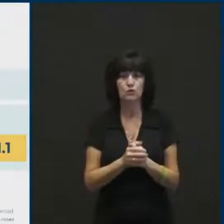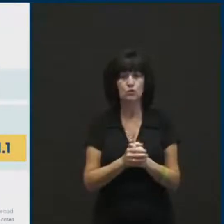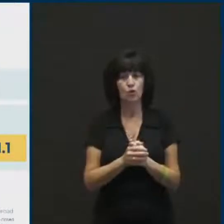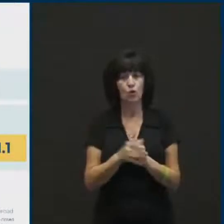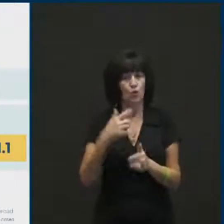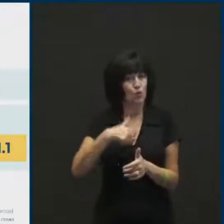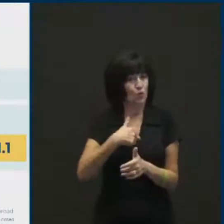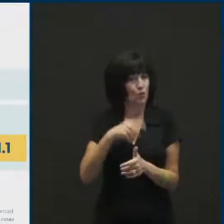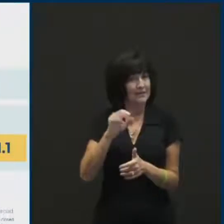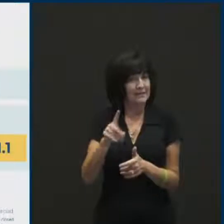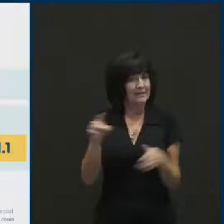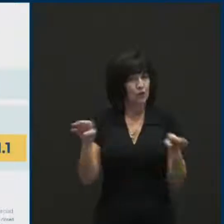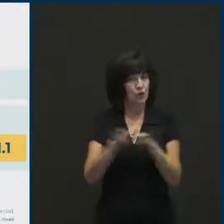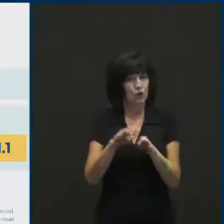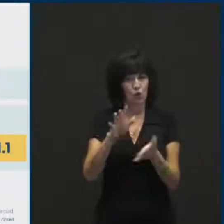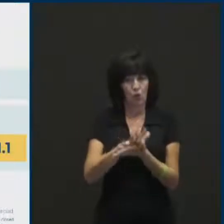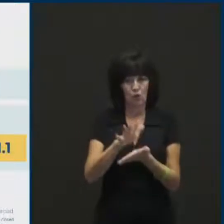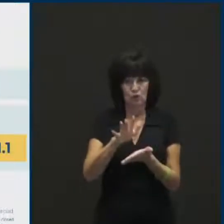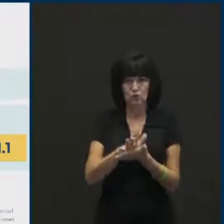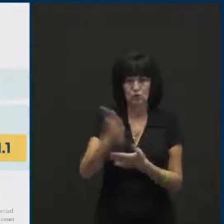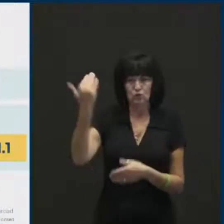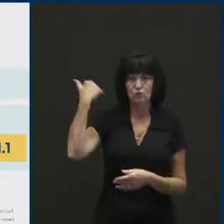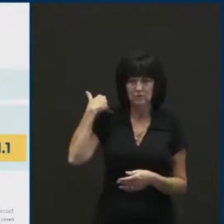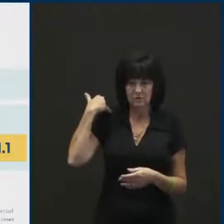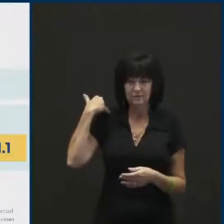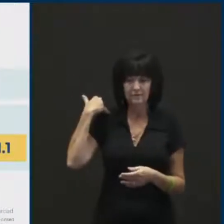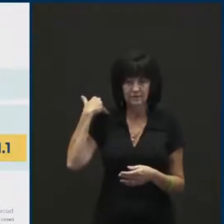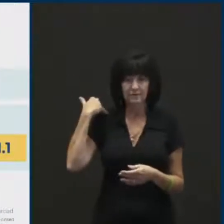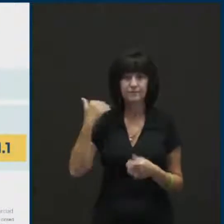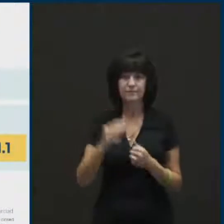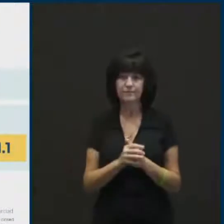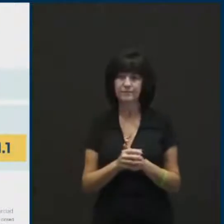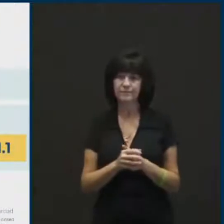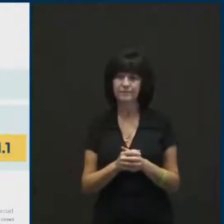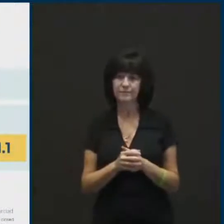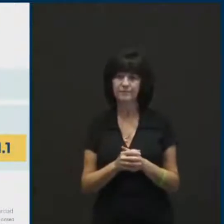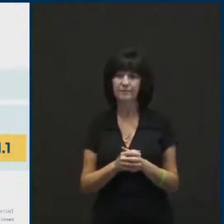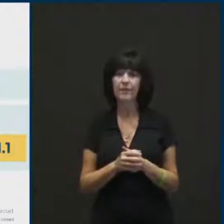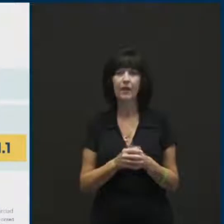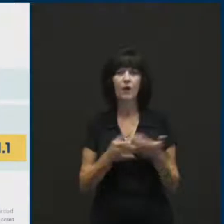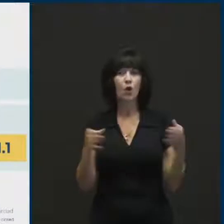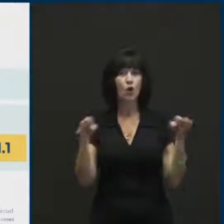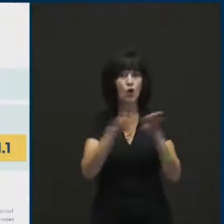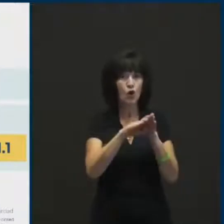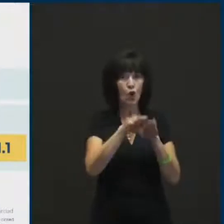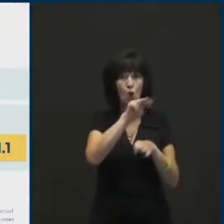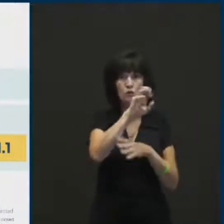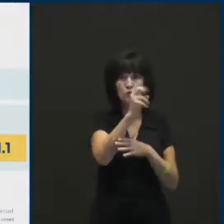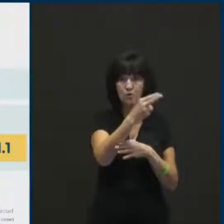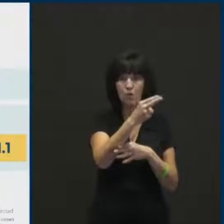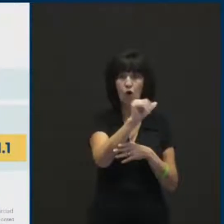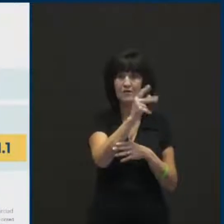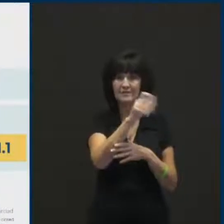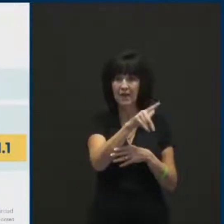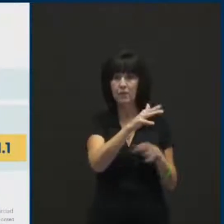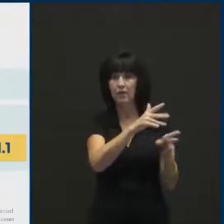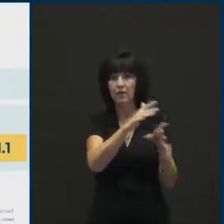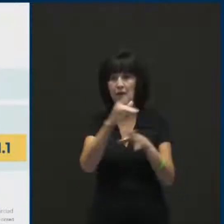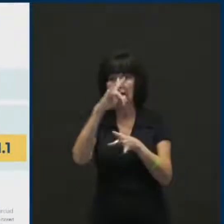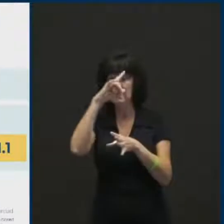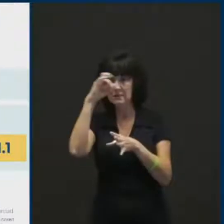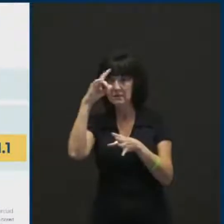better through after the shutdowns into the summertime in July. It got really better